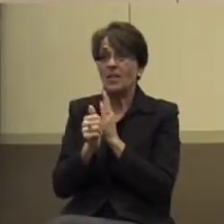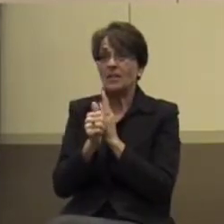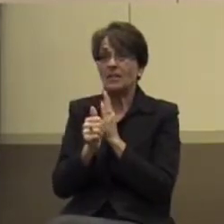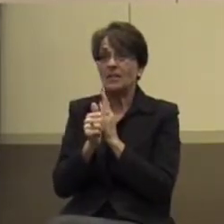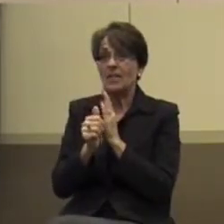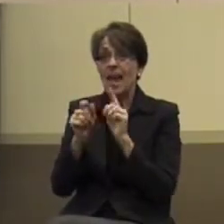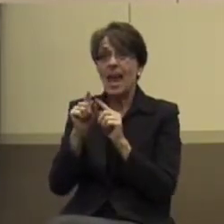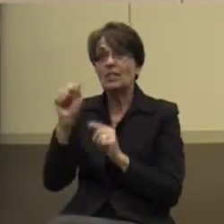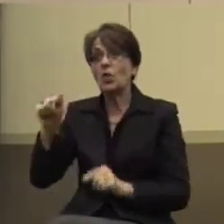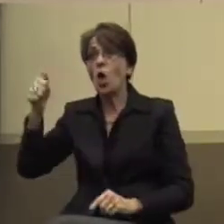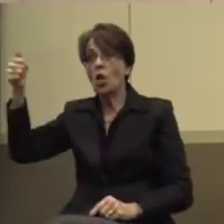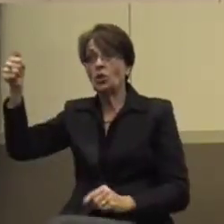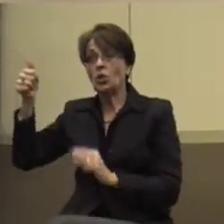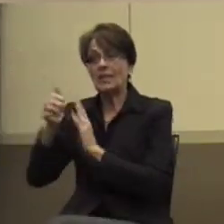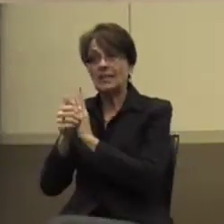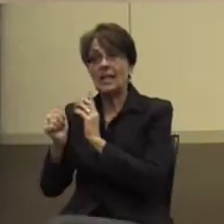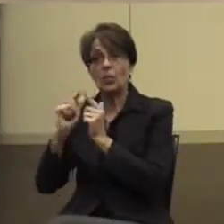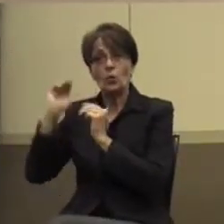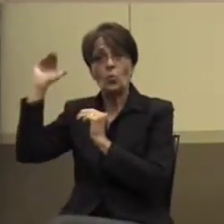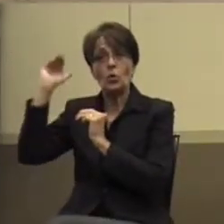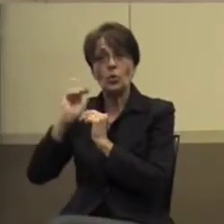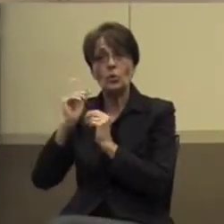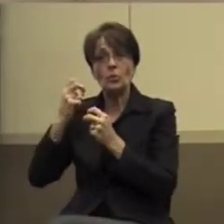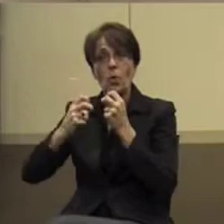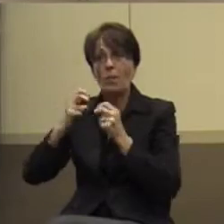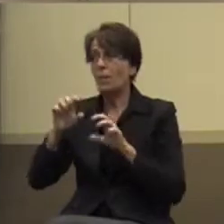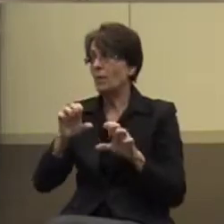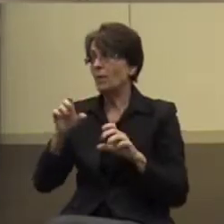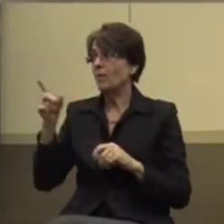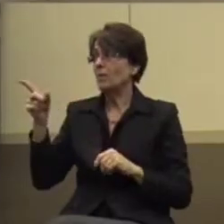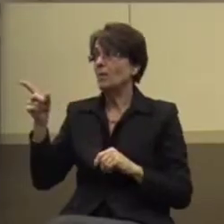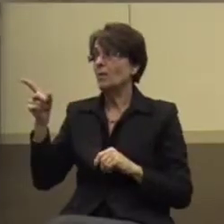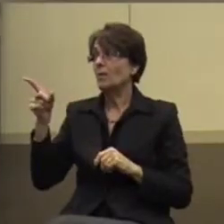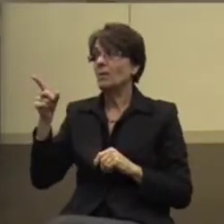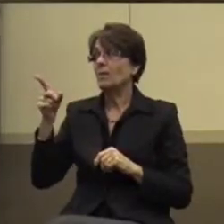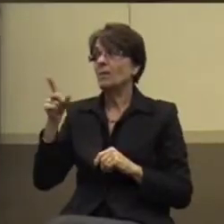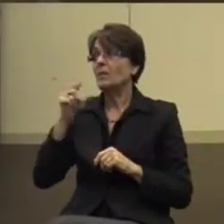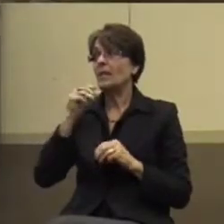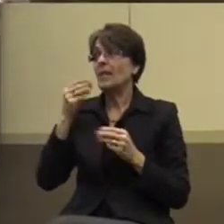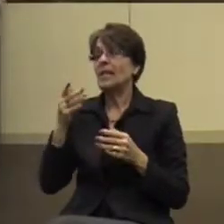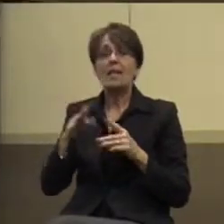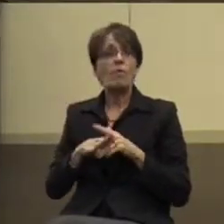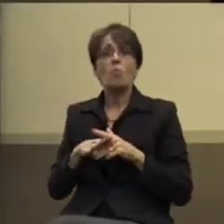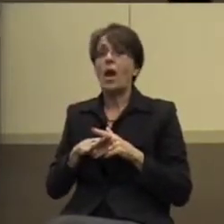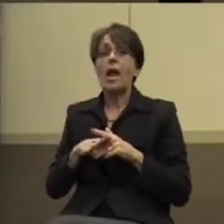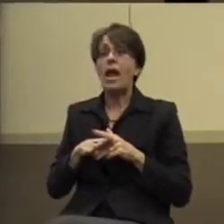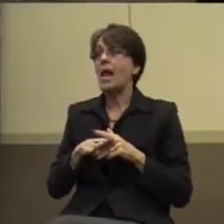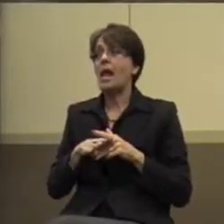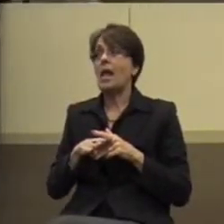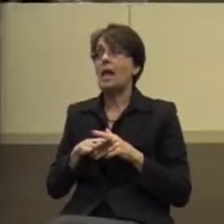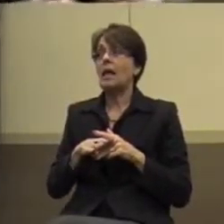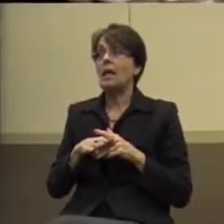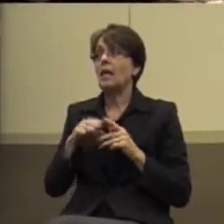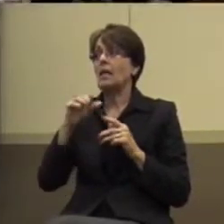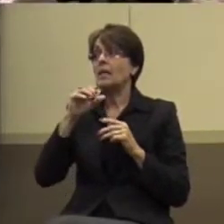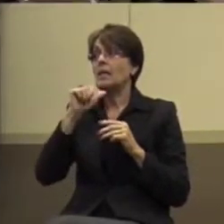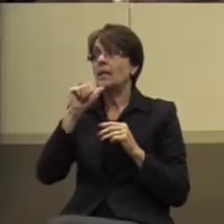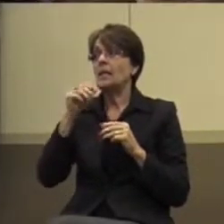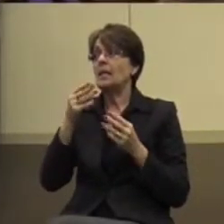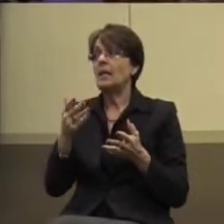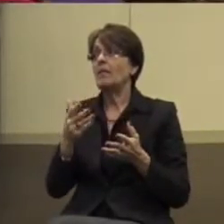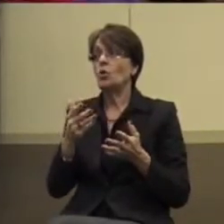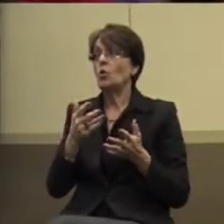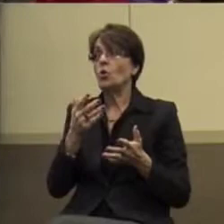as an alternate skill to reduce the problem behavior? Well, because they didn't give her the break, or they didn't give her the blanket, they didn't give her